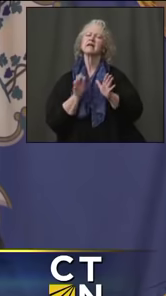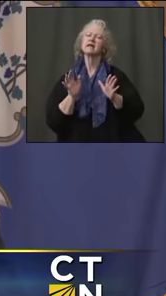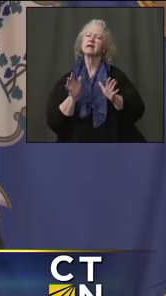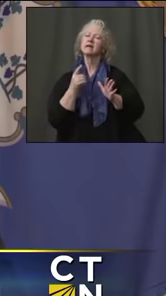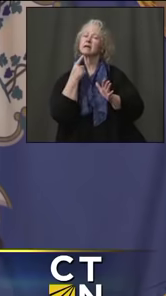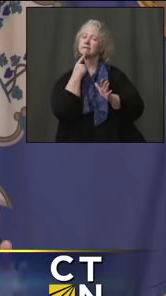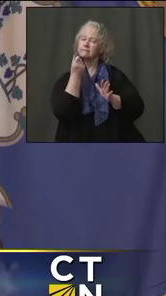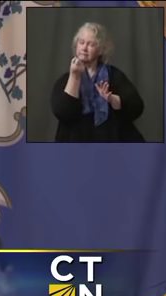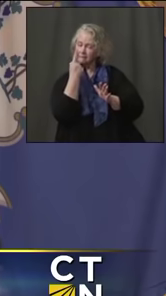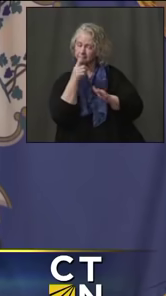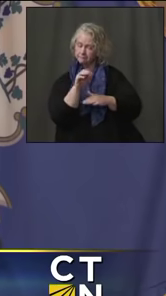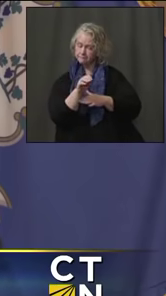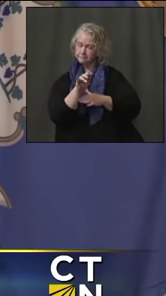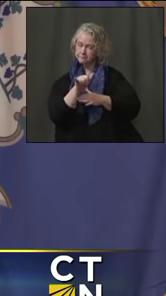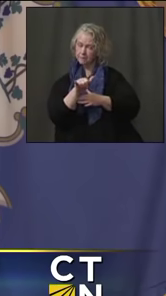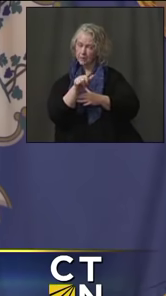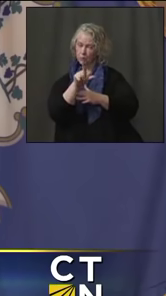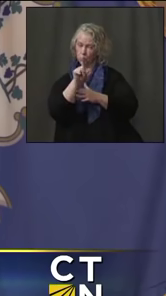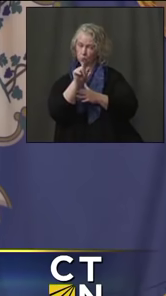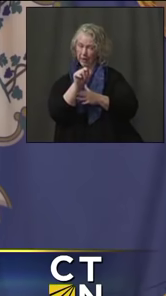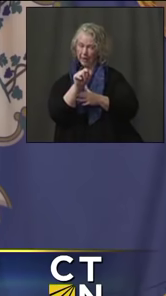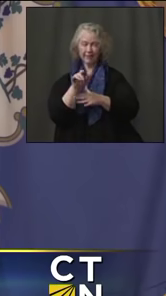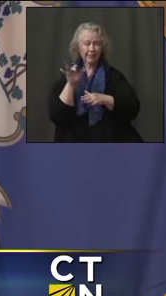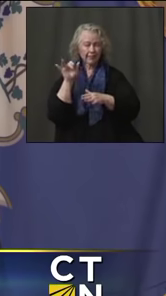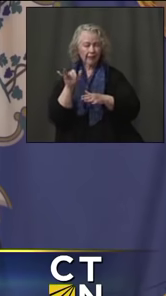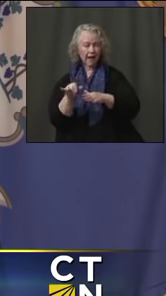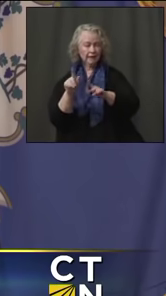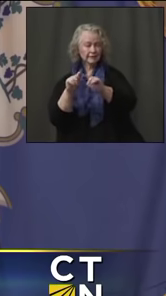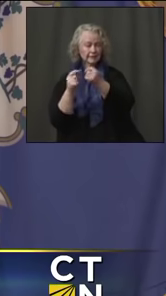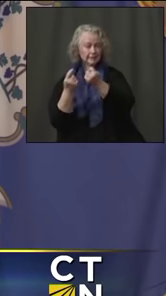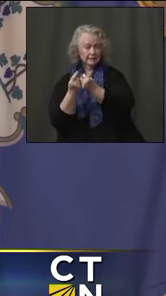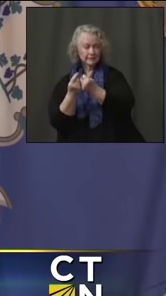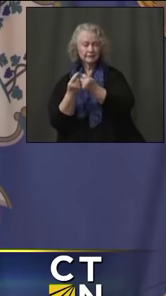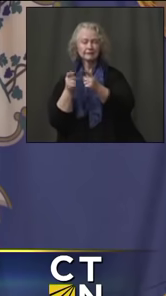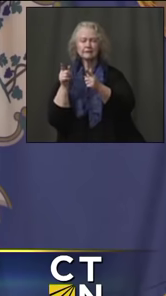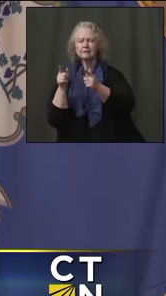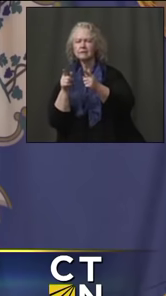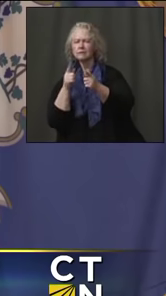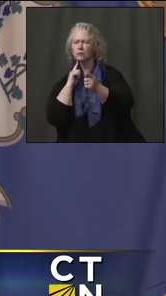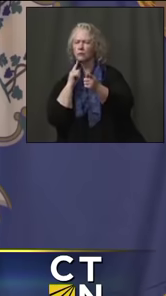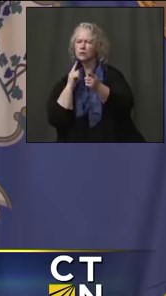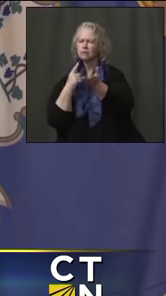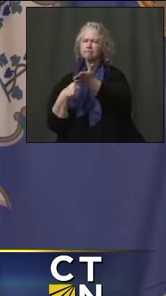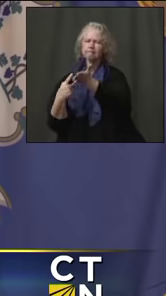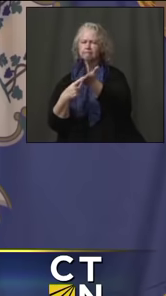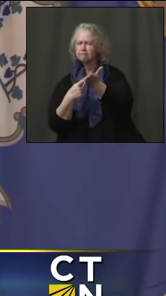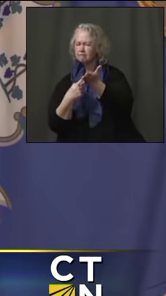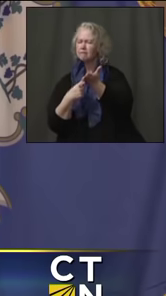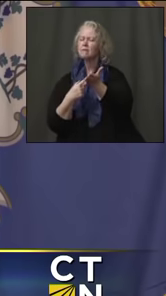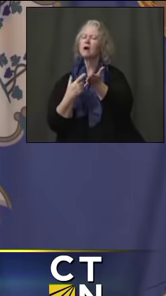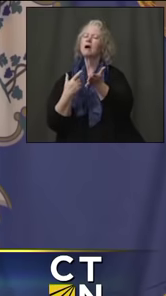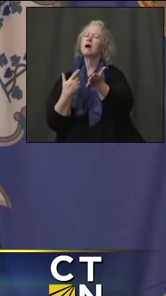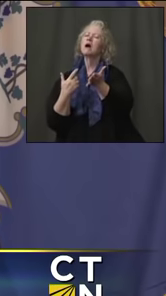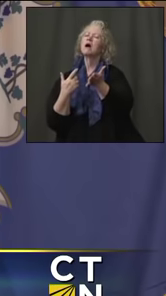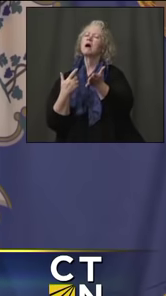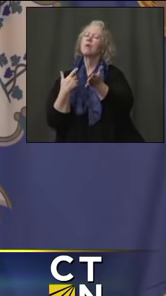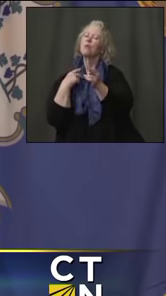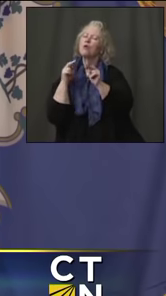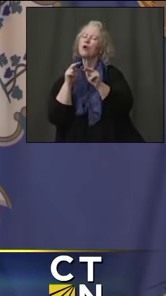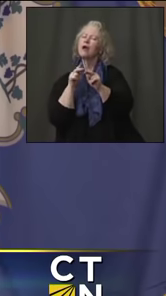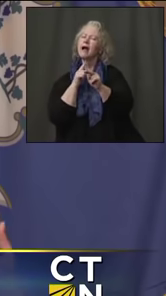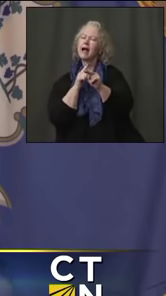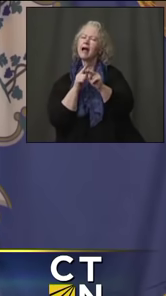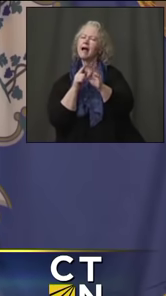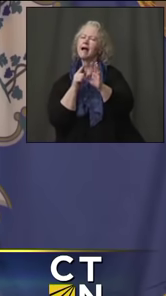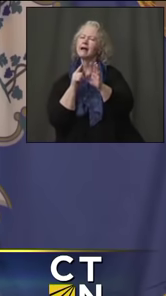May 20th, our healthcare experts and working with the folks on the business side, mainly small business, they've come up